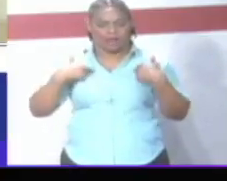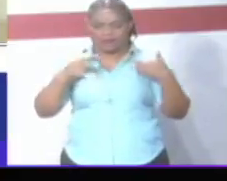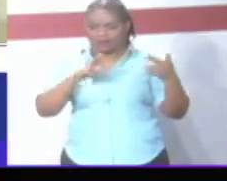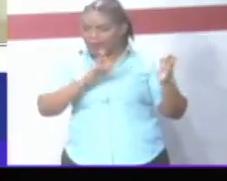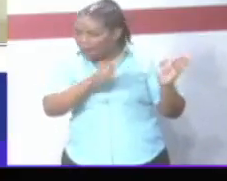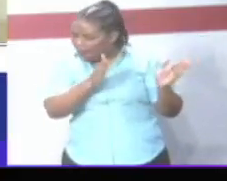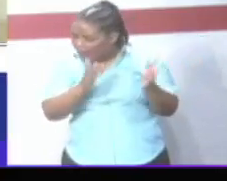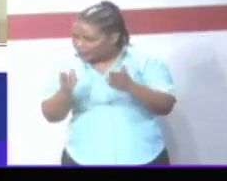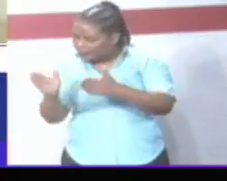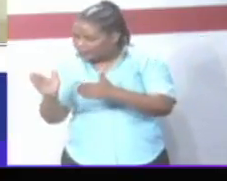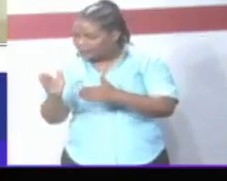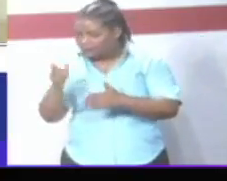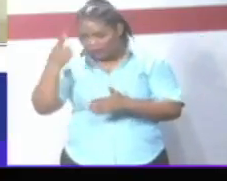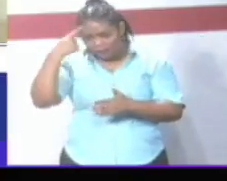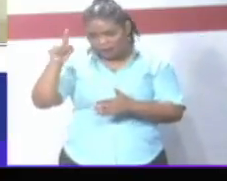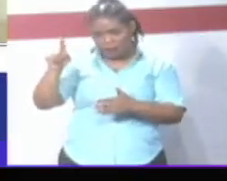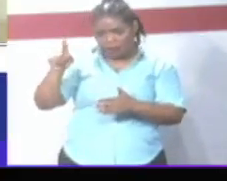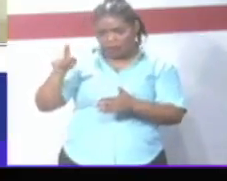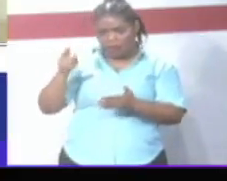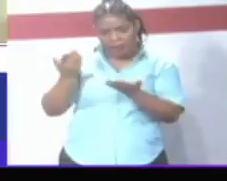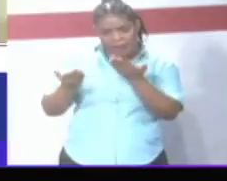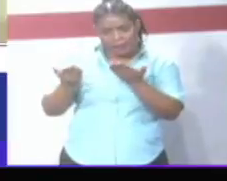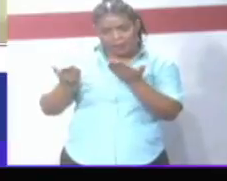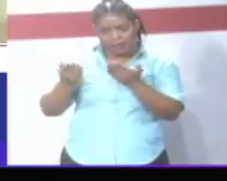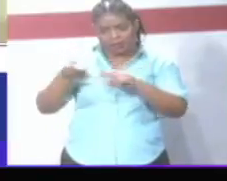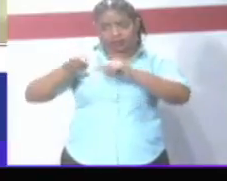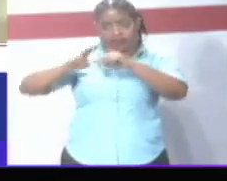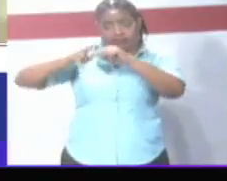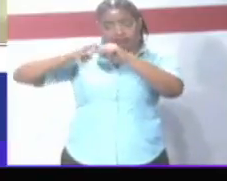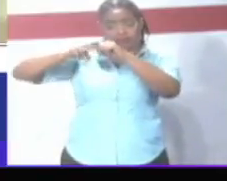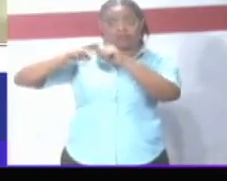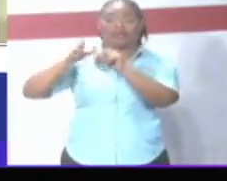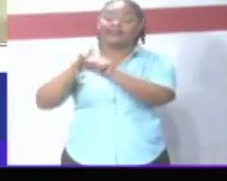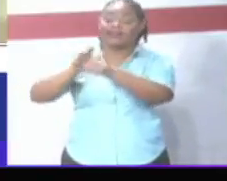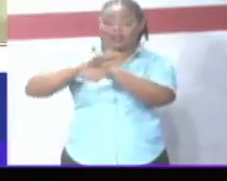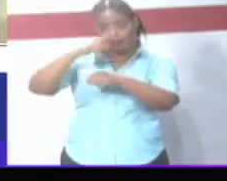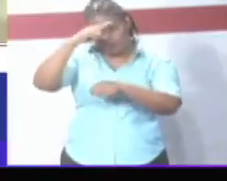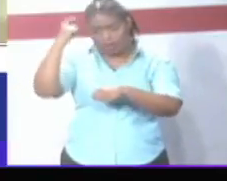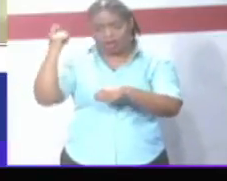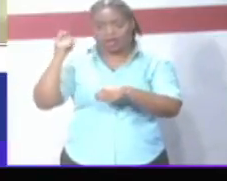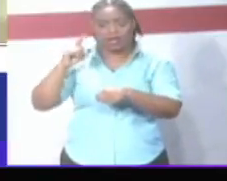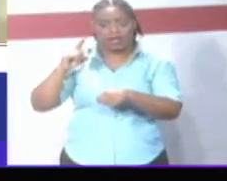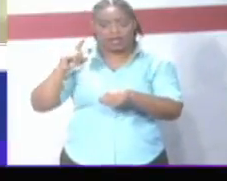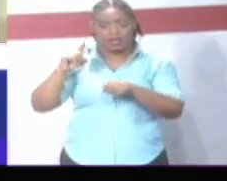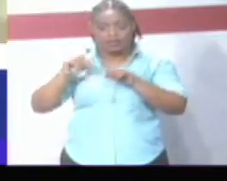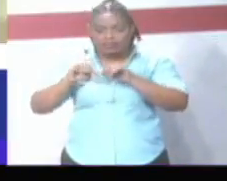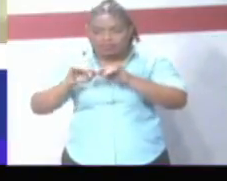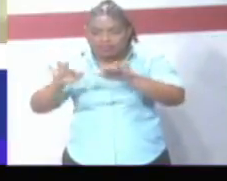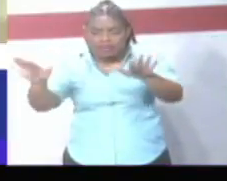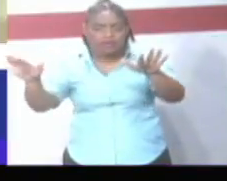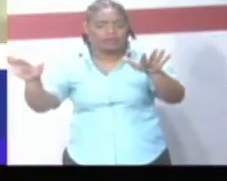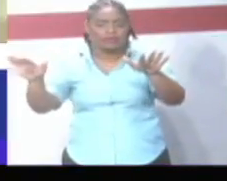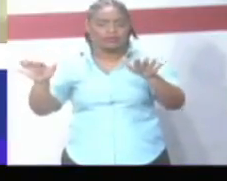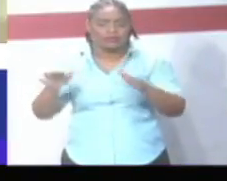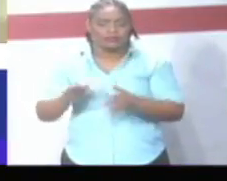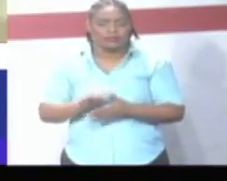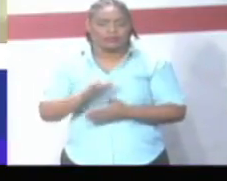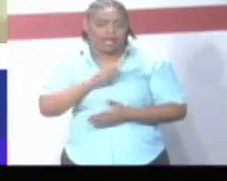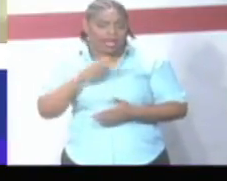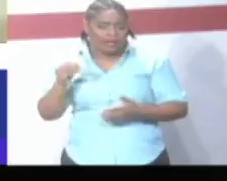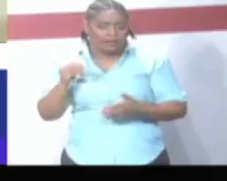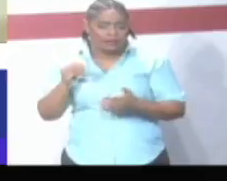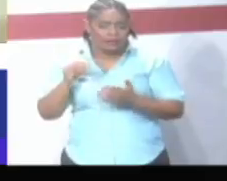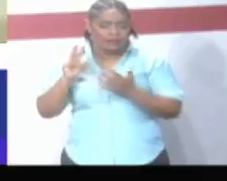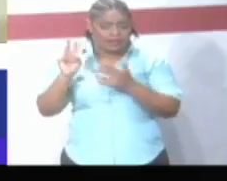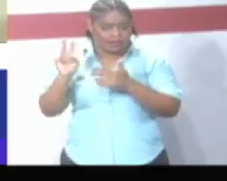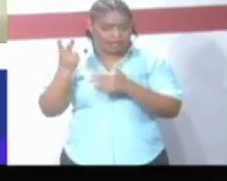a potential increase in COVID-19 cases as a result of the Delta spread? And my second question would go to the Minister of